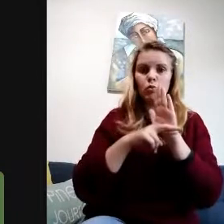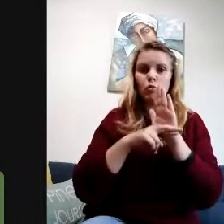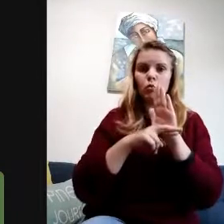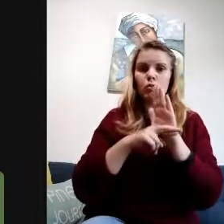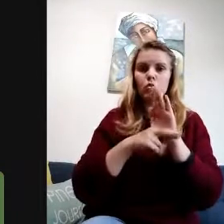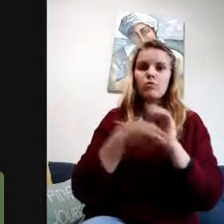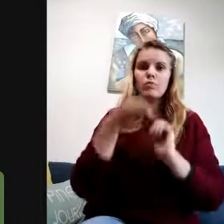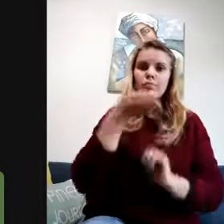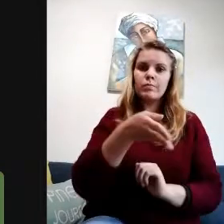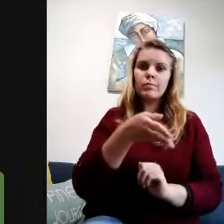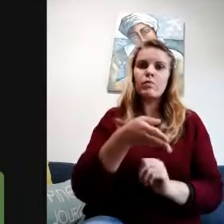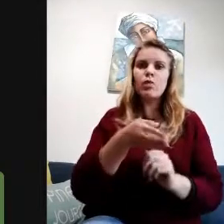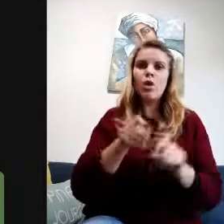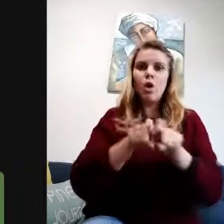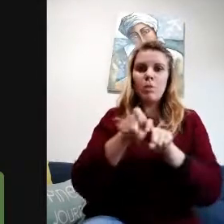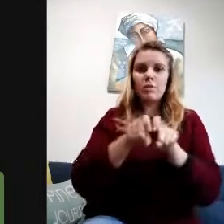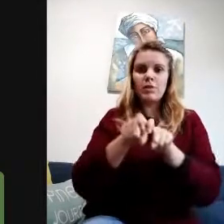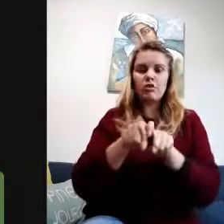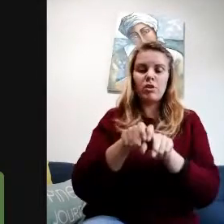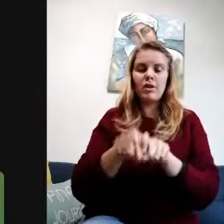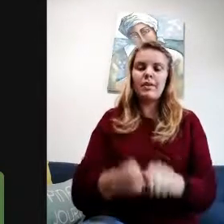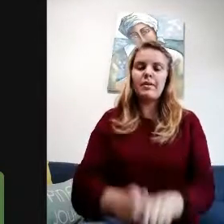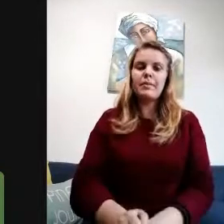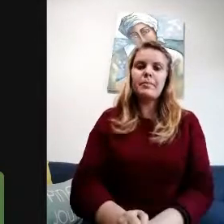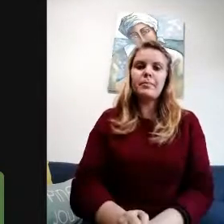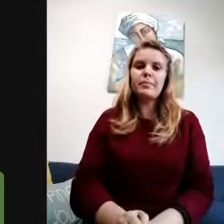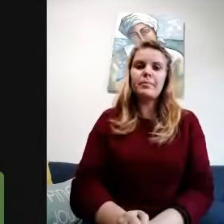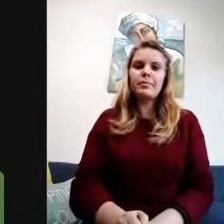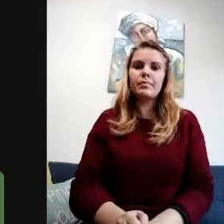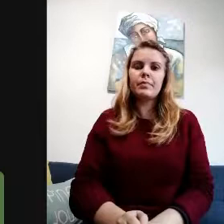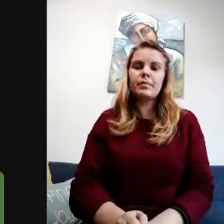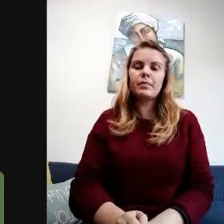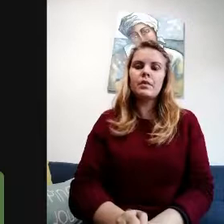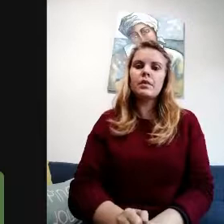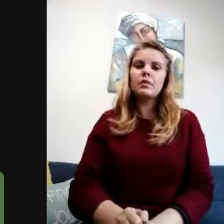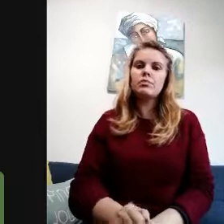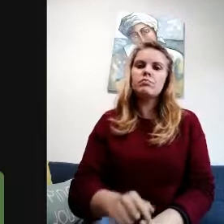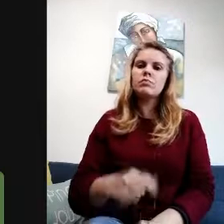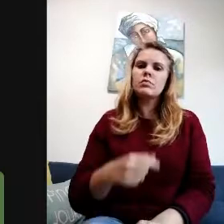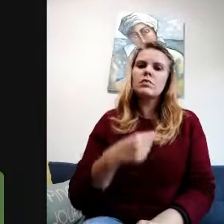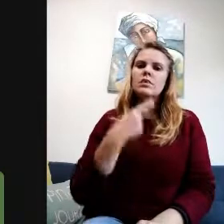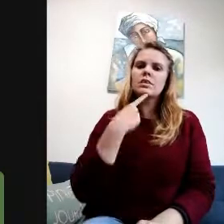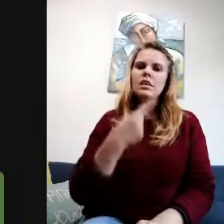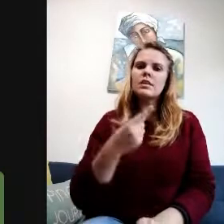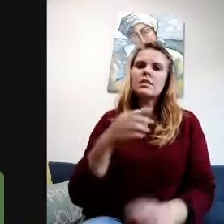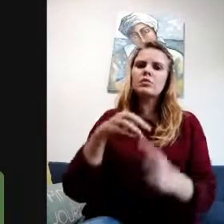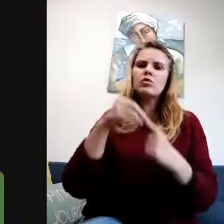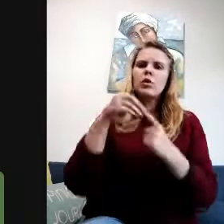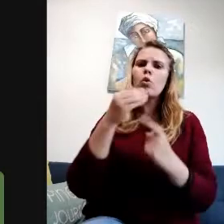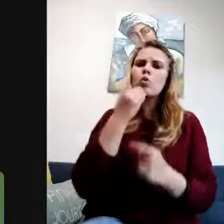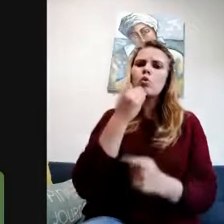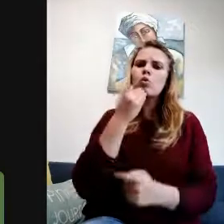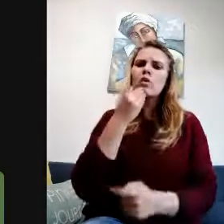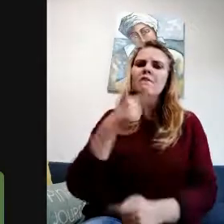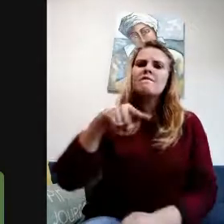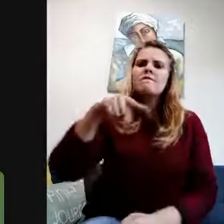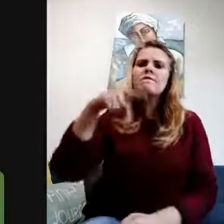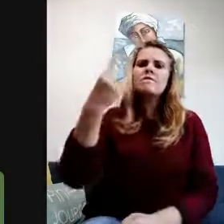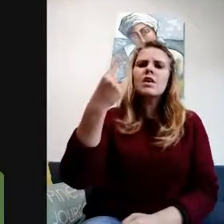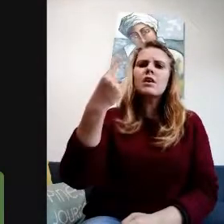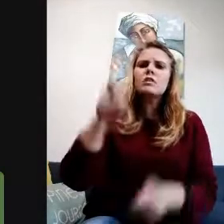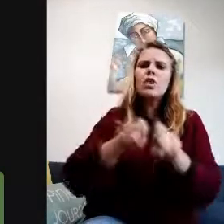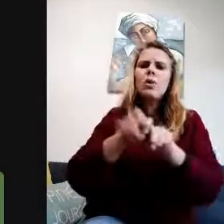event. You know, and especially provide a bit of insight for those who didn't necessarily play in the first event in